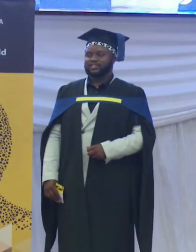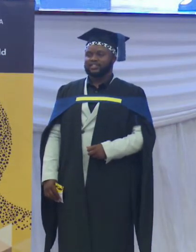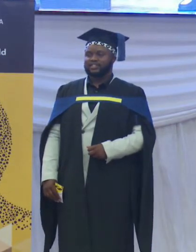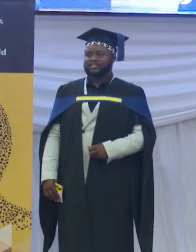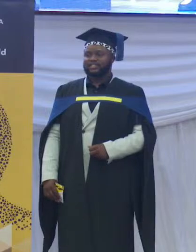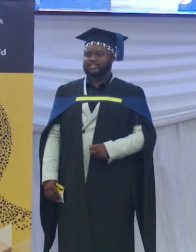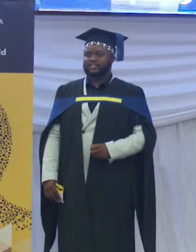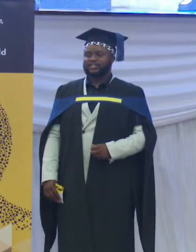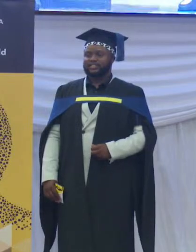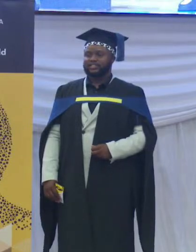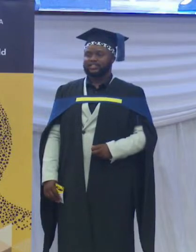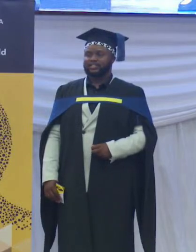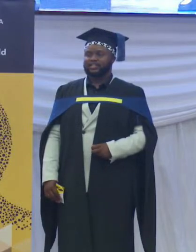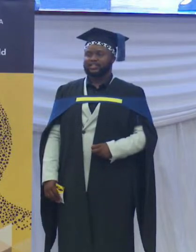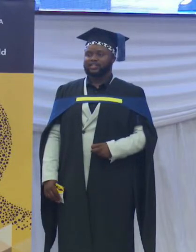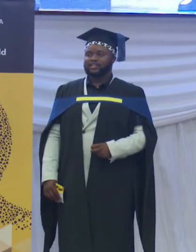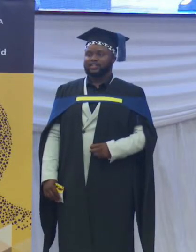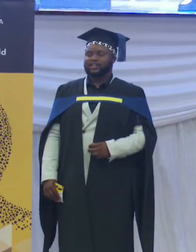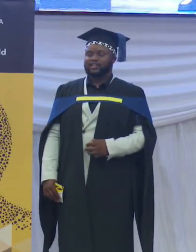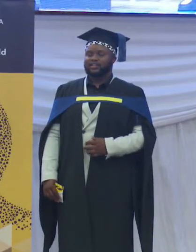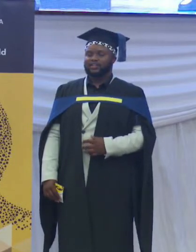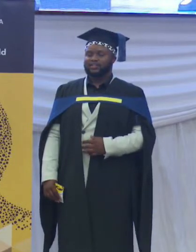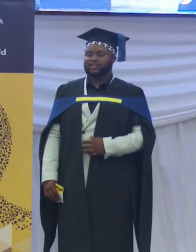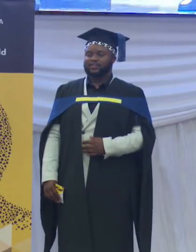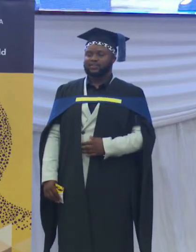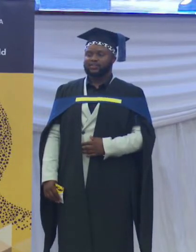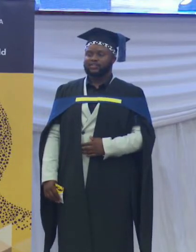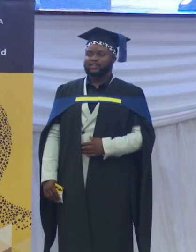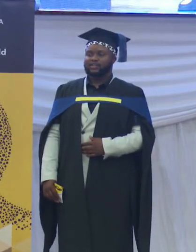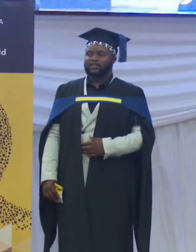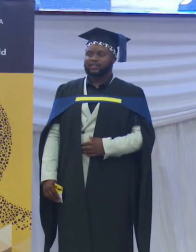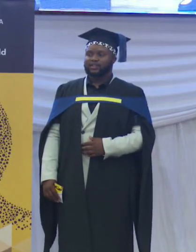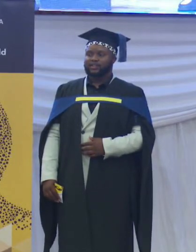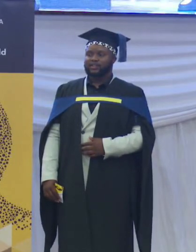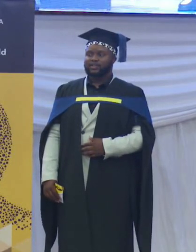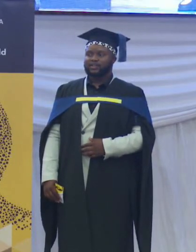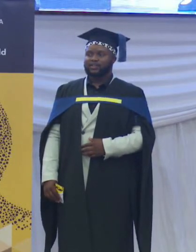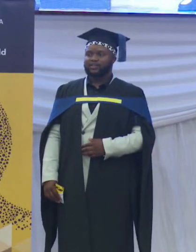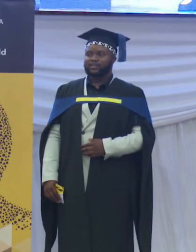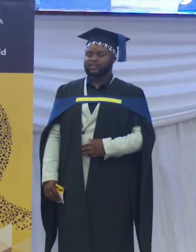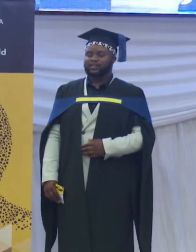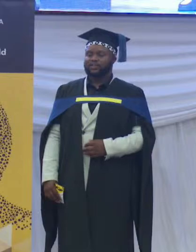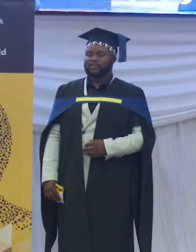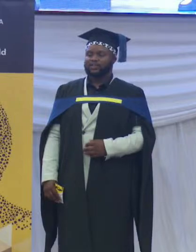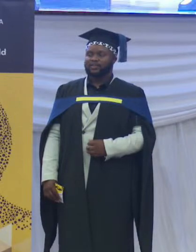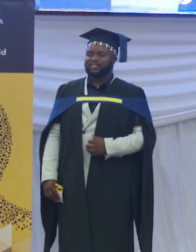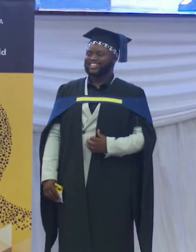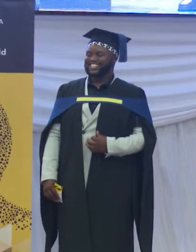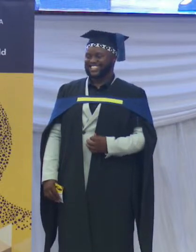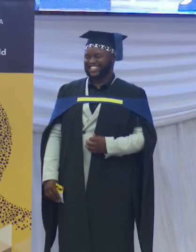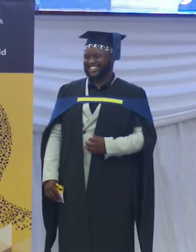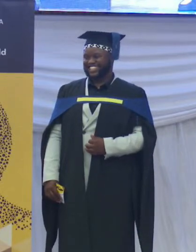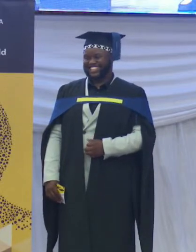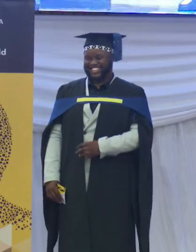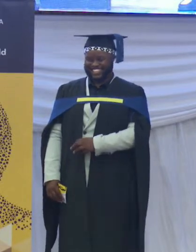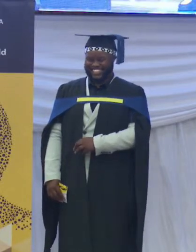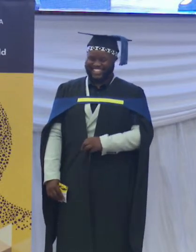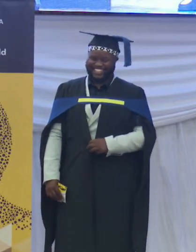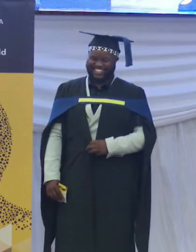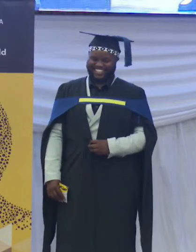The first student is Diploma in Architectural Technology, and also the last student in